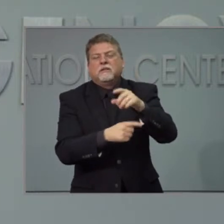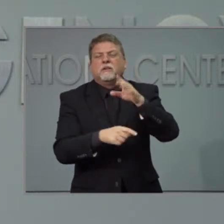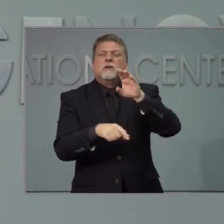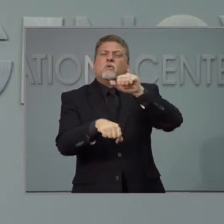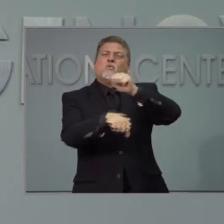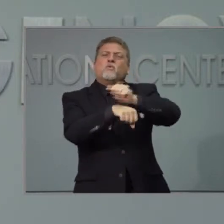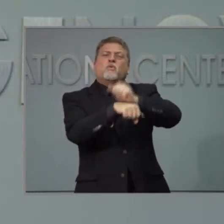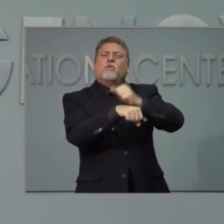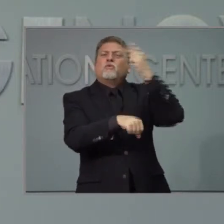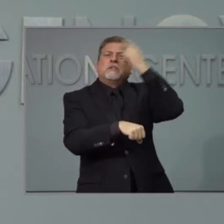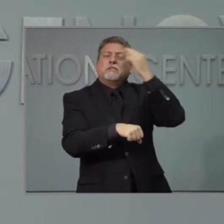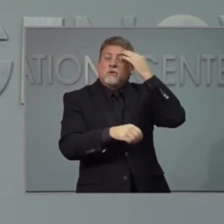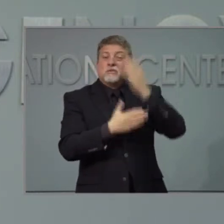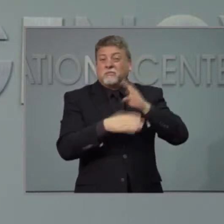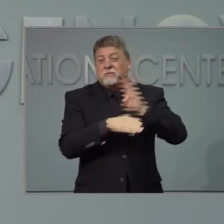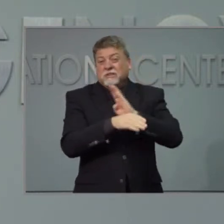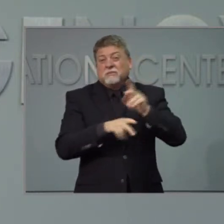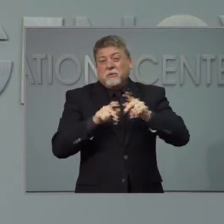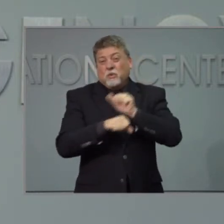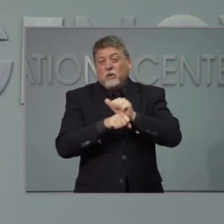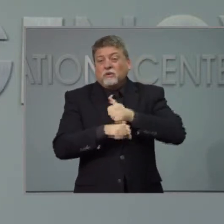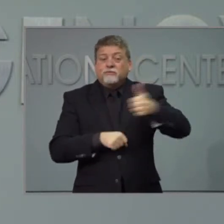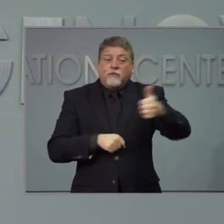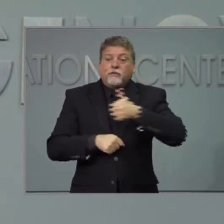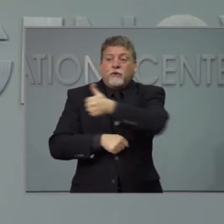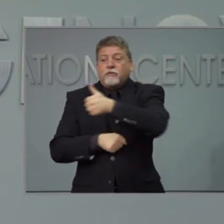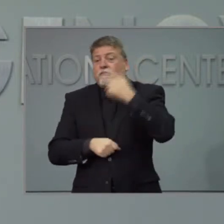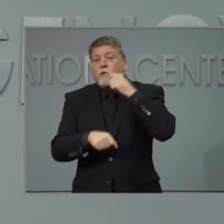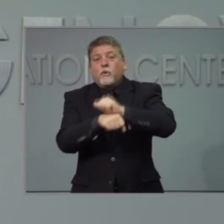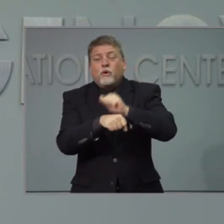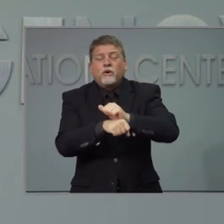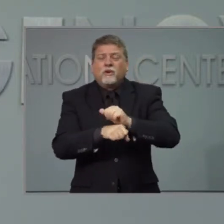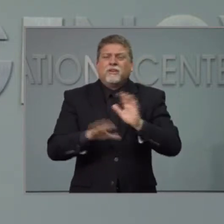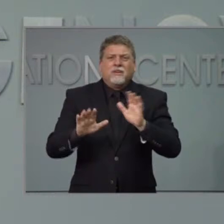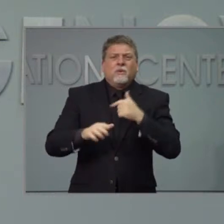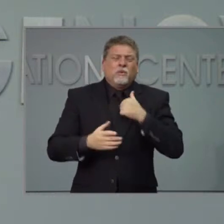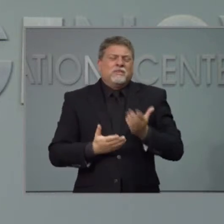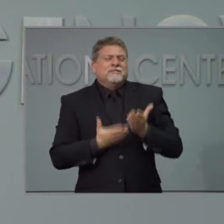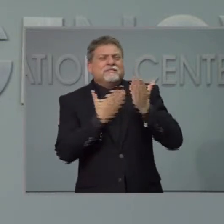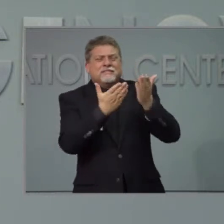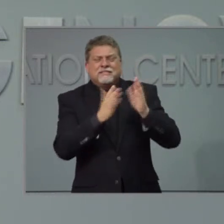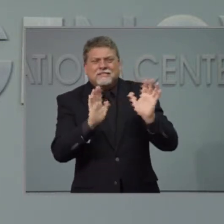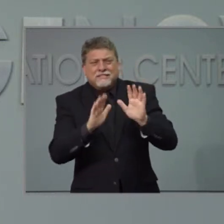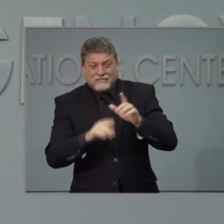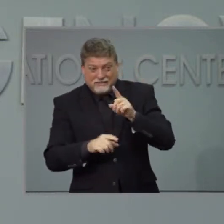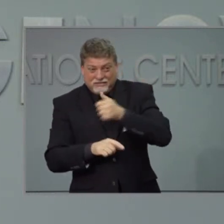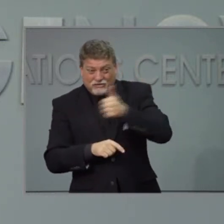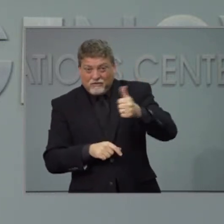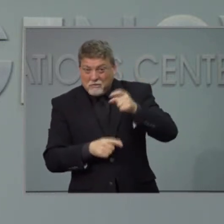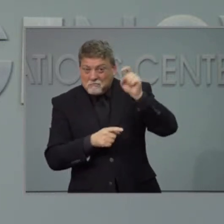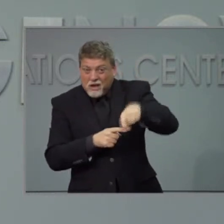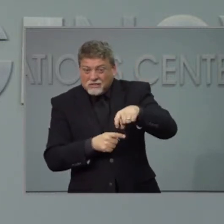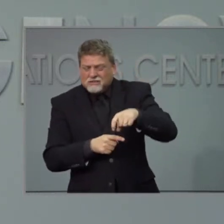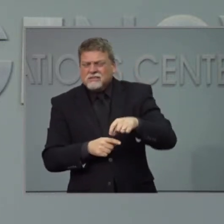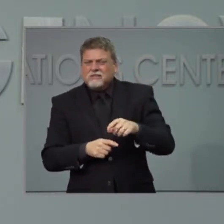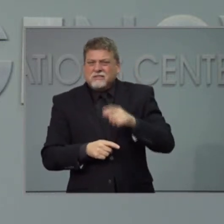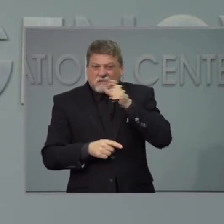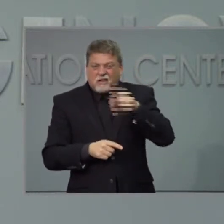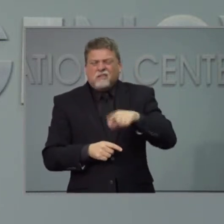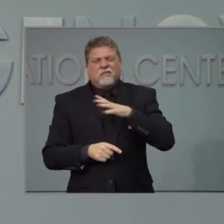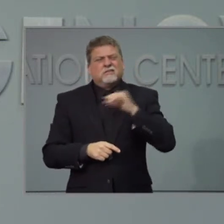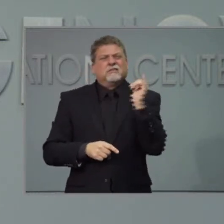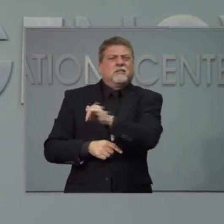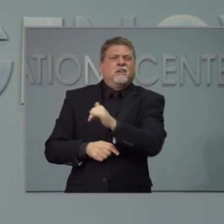one of our recommendations in the red and orange counties, to really back off of non-essential travel. And again, as you're